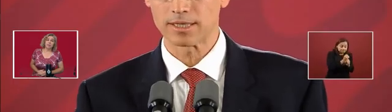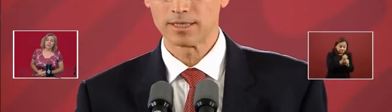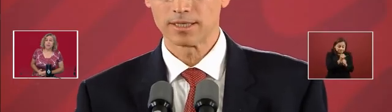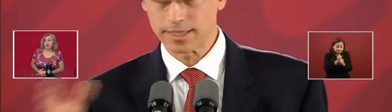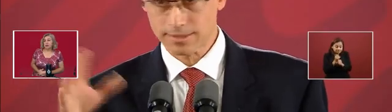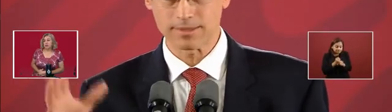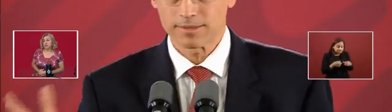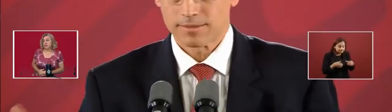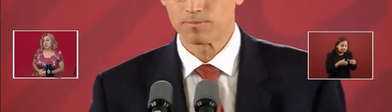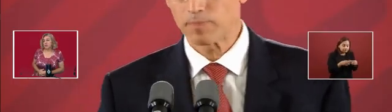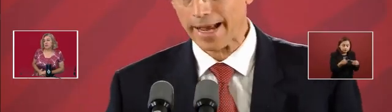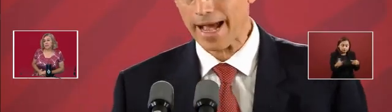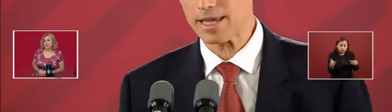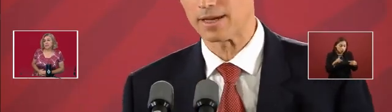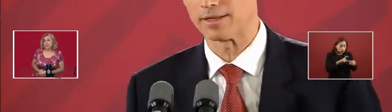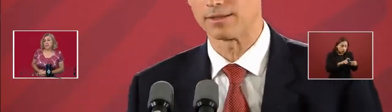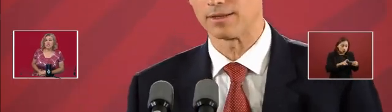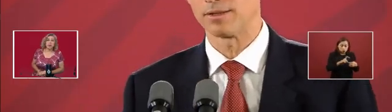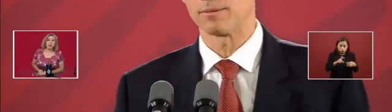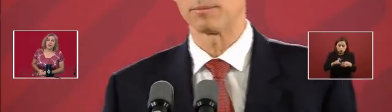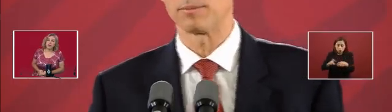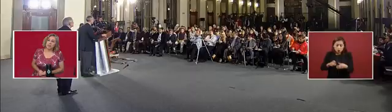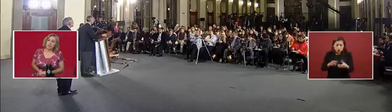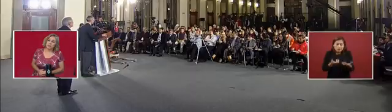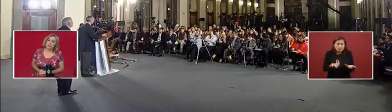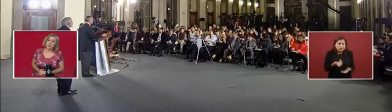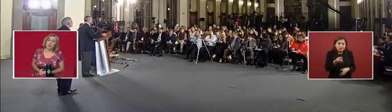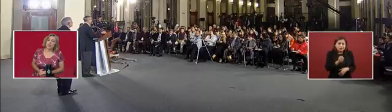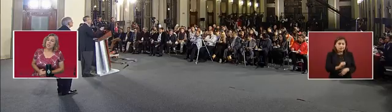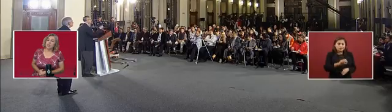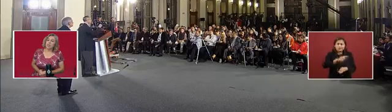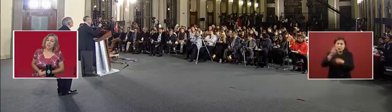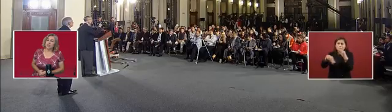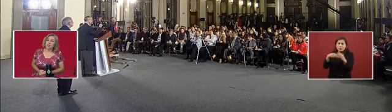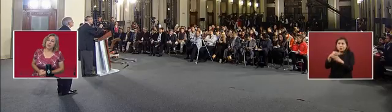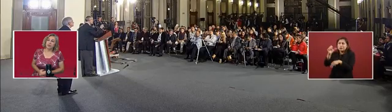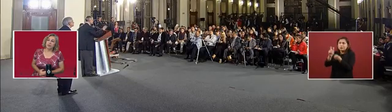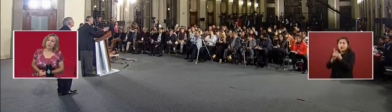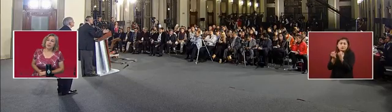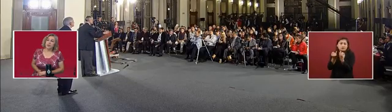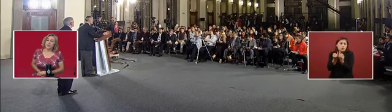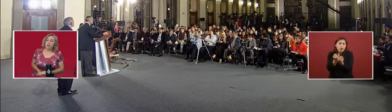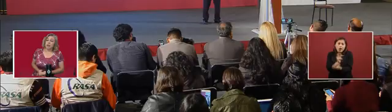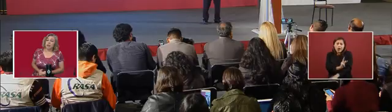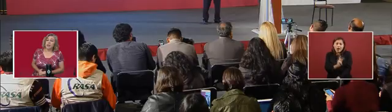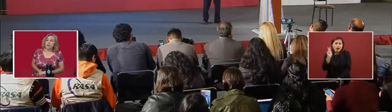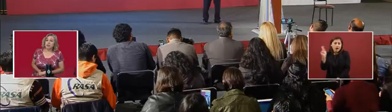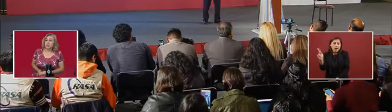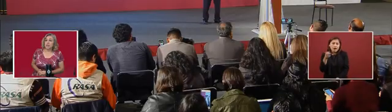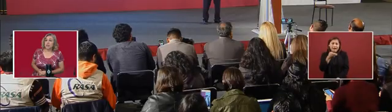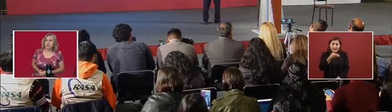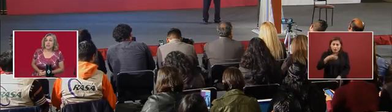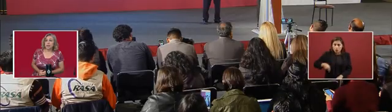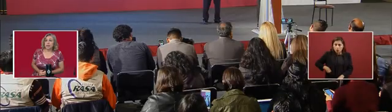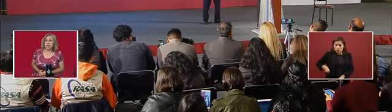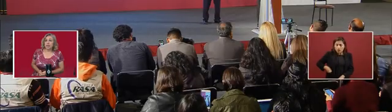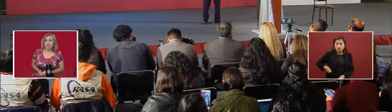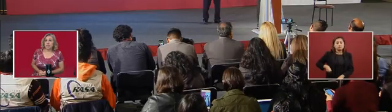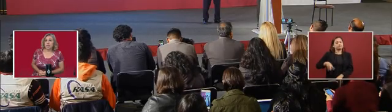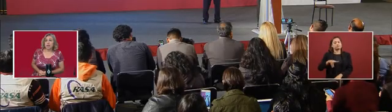response with the less rigorousness. But it's not just in Mexico. The